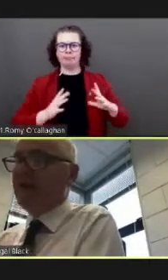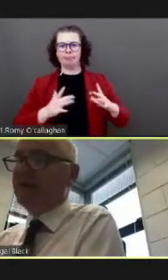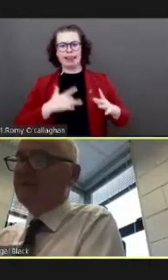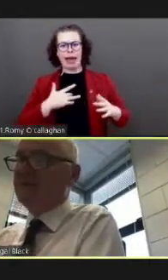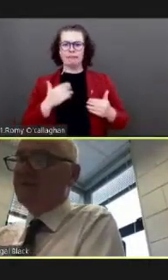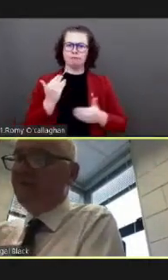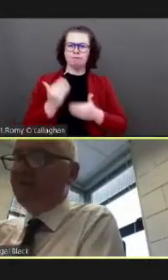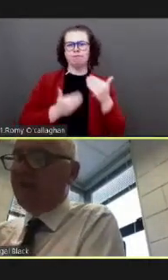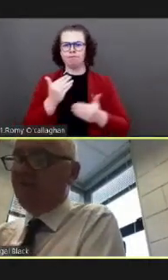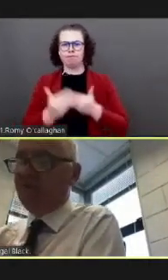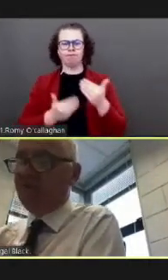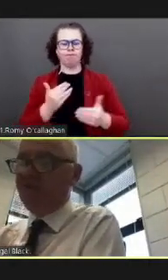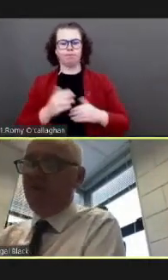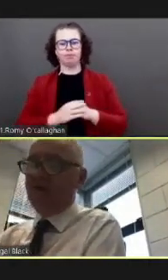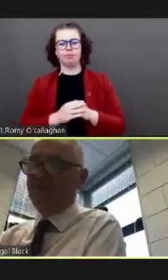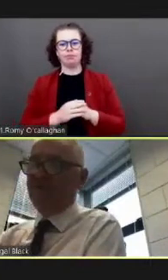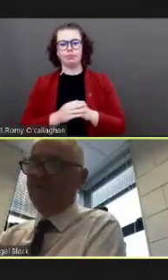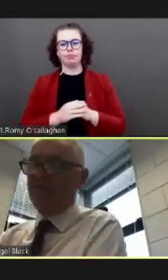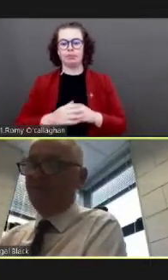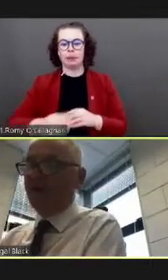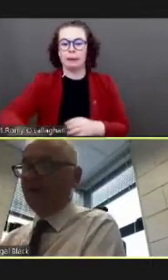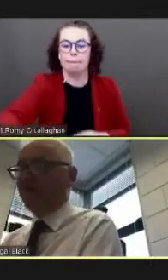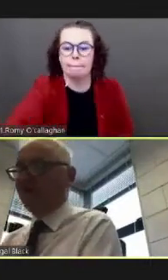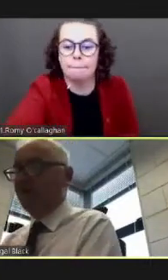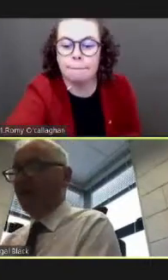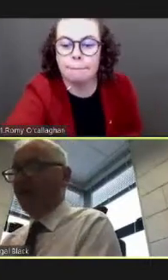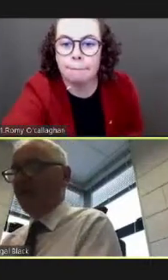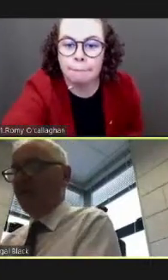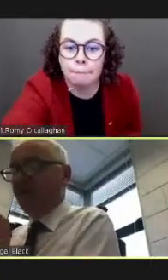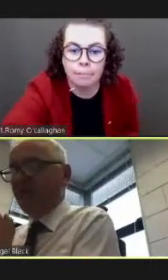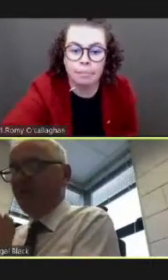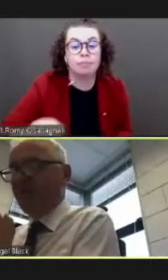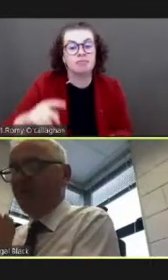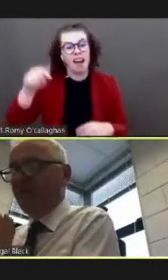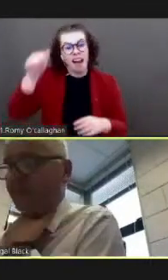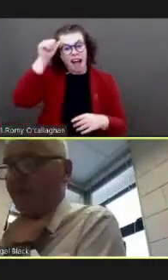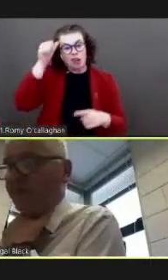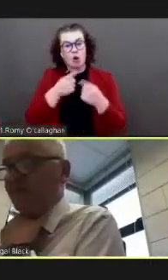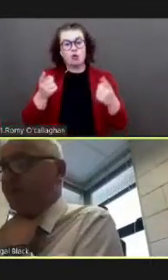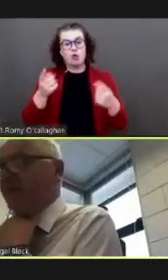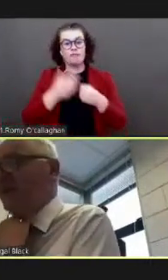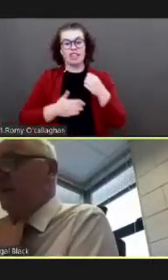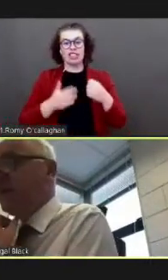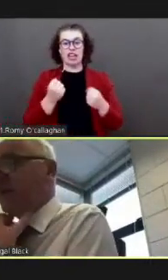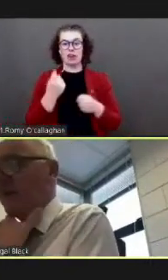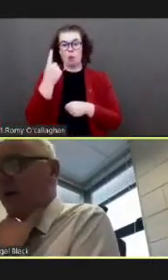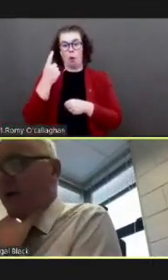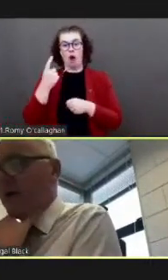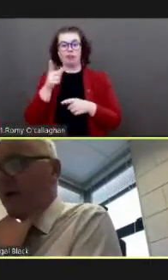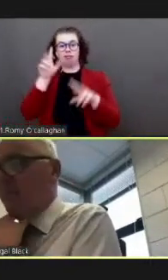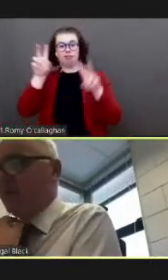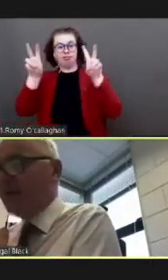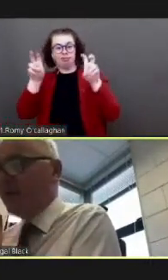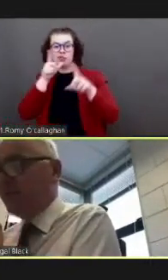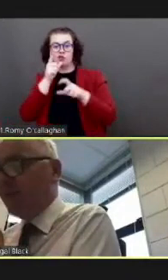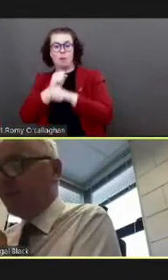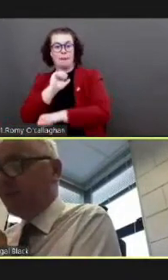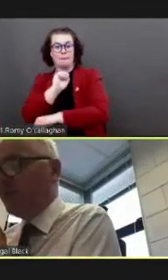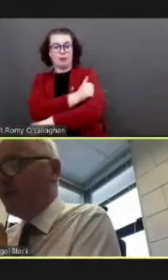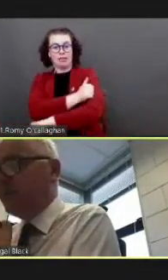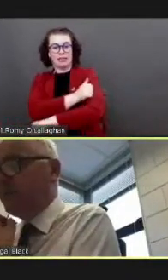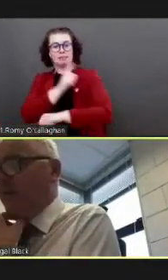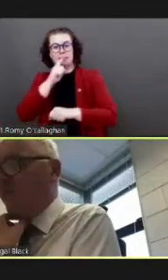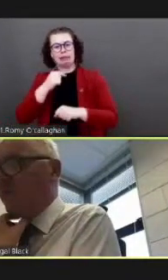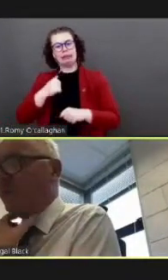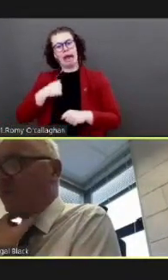a little kind of flavour of, obviously from myself, and I know you've already had a session on prisons, but like I would like to think the prisons